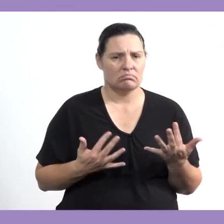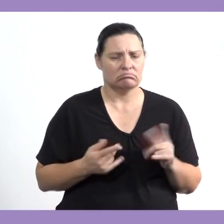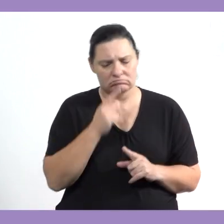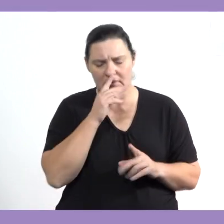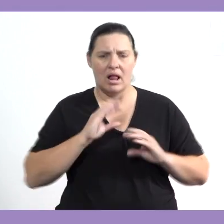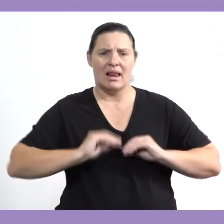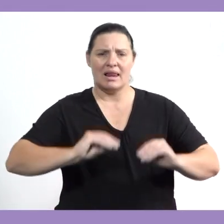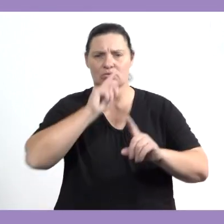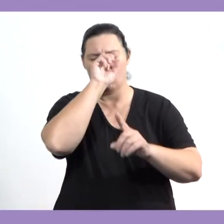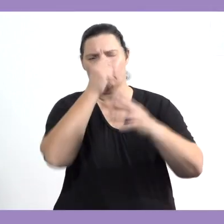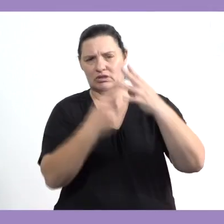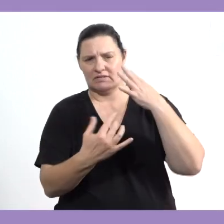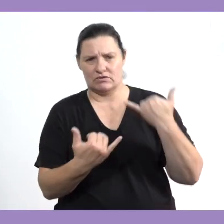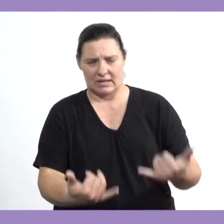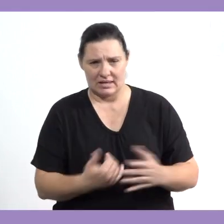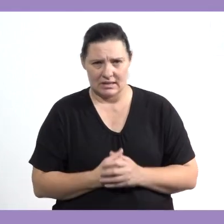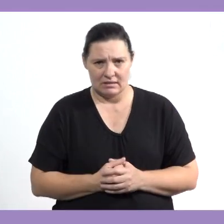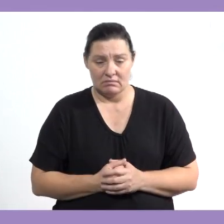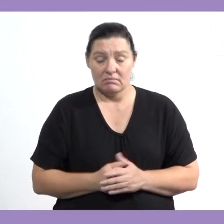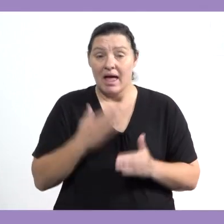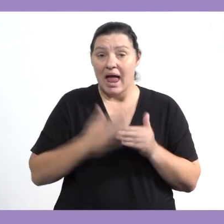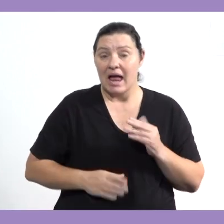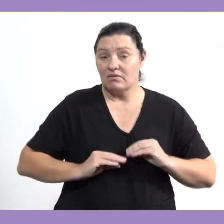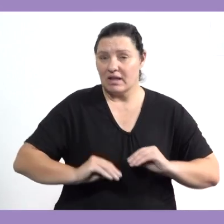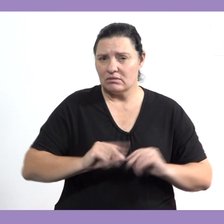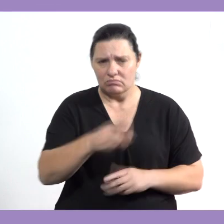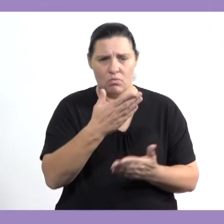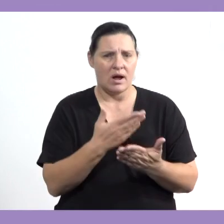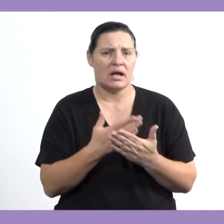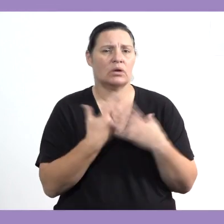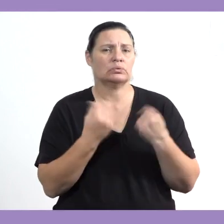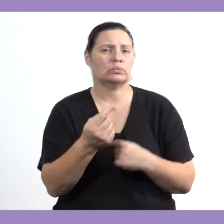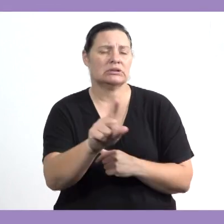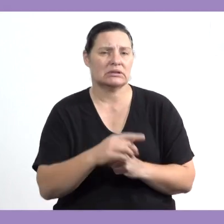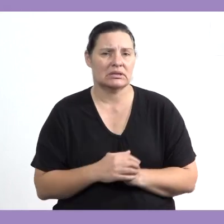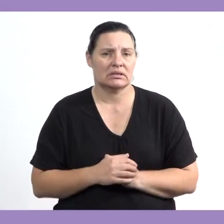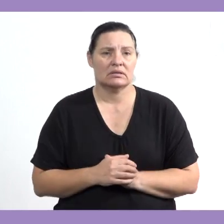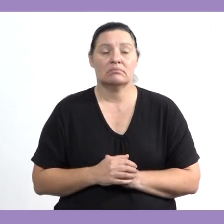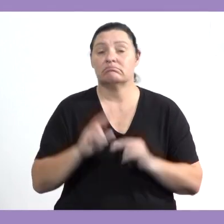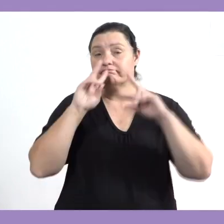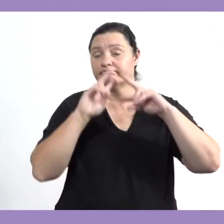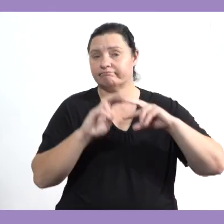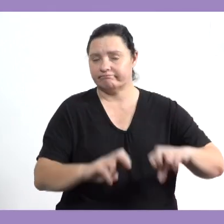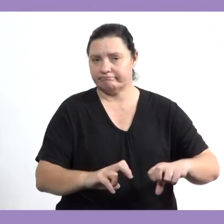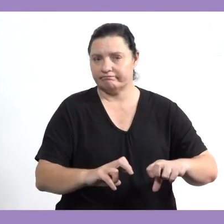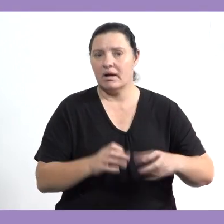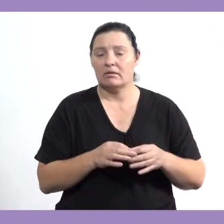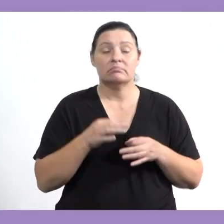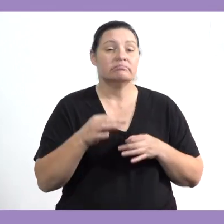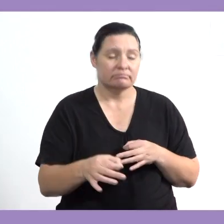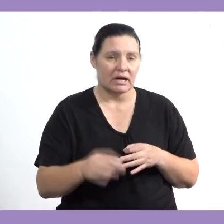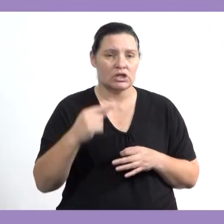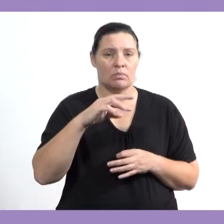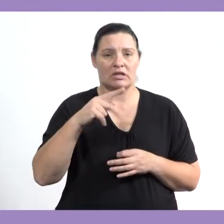So let's look at the lesson objectives for this lesson. By the end of this lesson, you will be able to investigate and